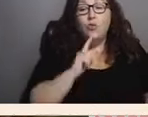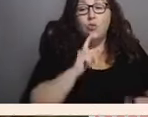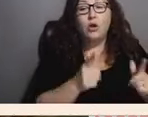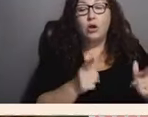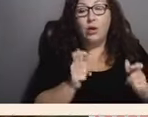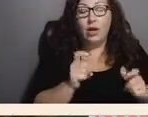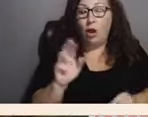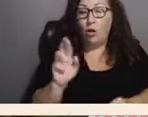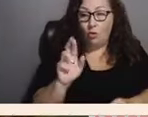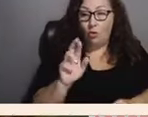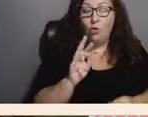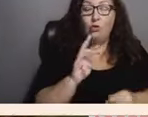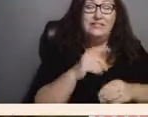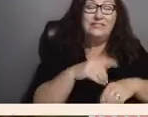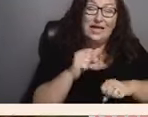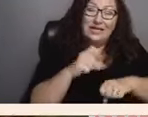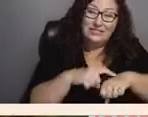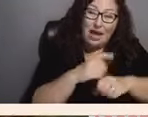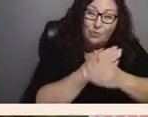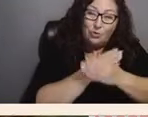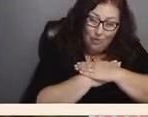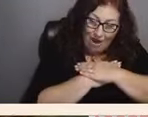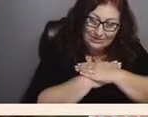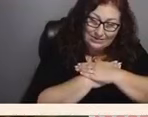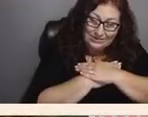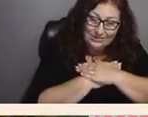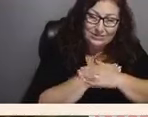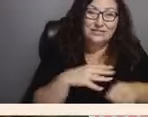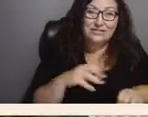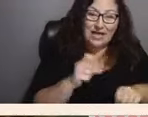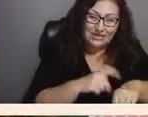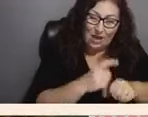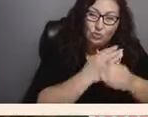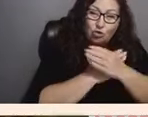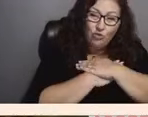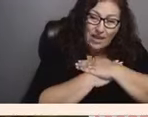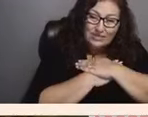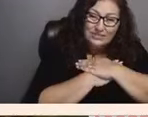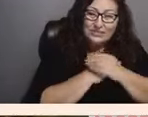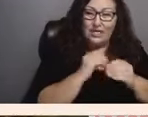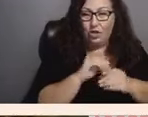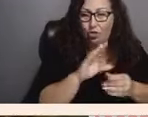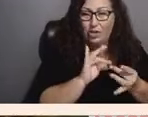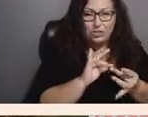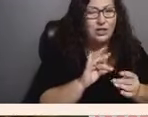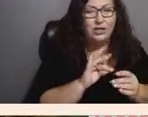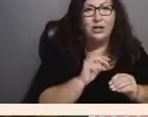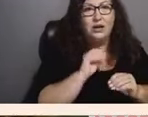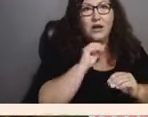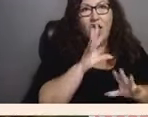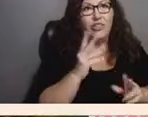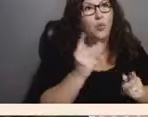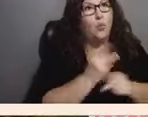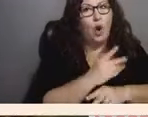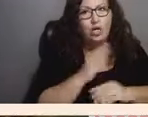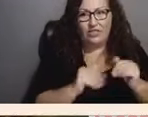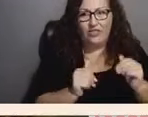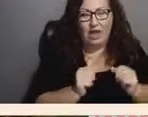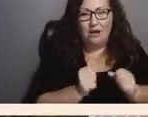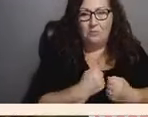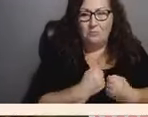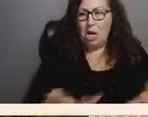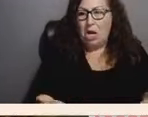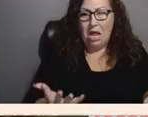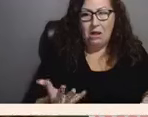men. Take time to rest in your relationship. There's nothing worse than burnout. Because once you get in